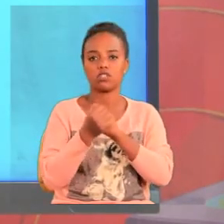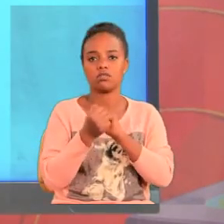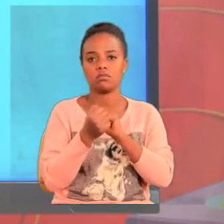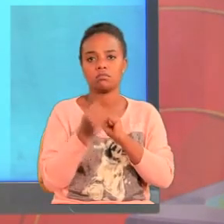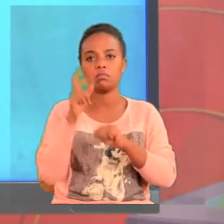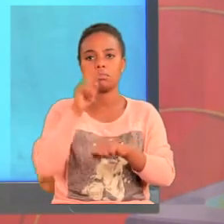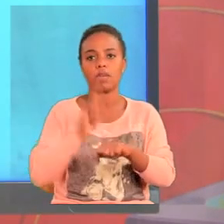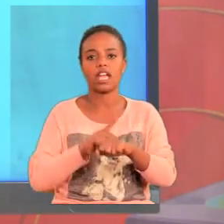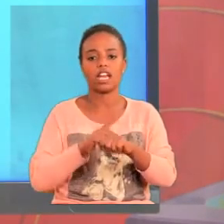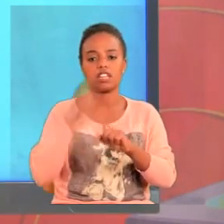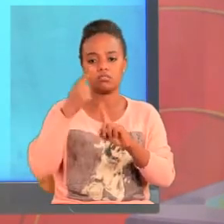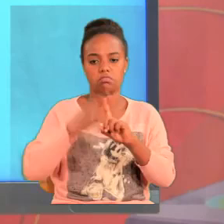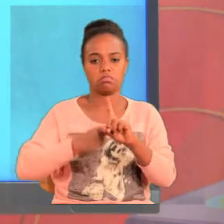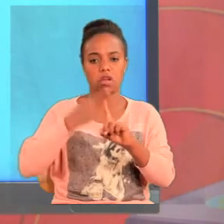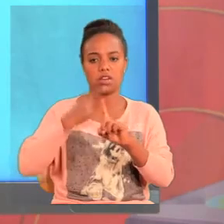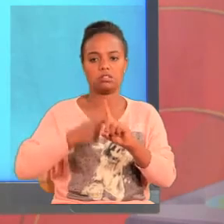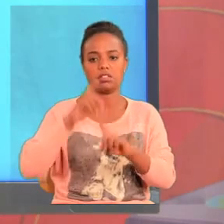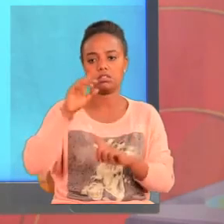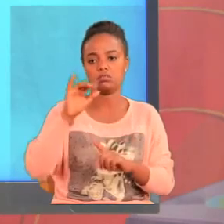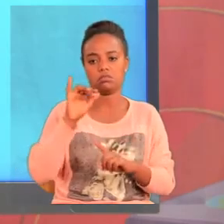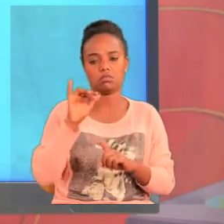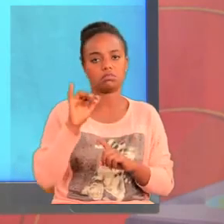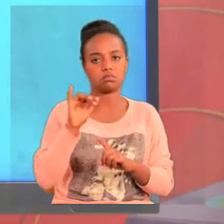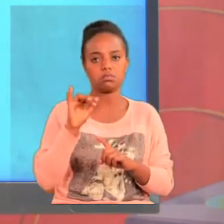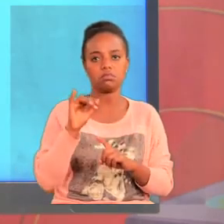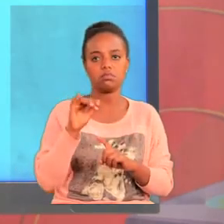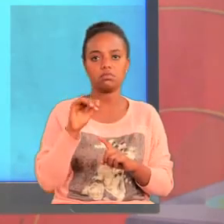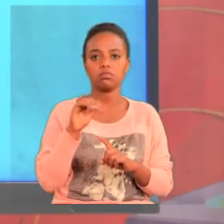periods per year. For example,